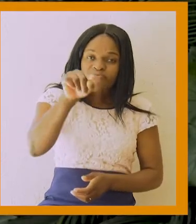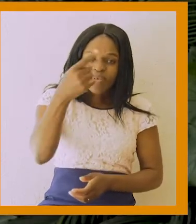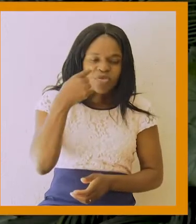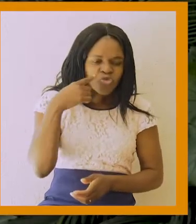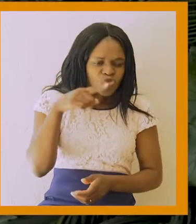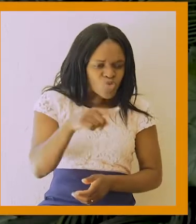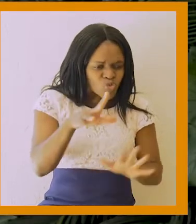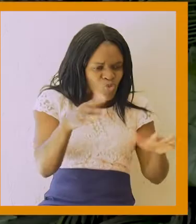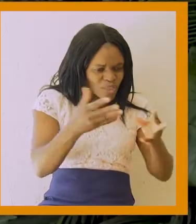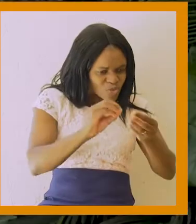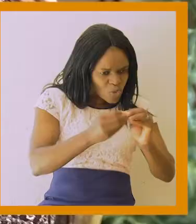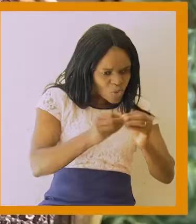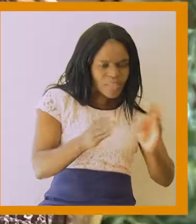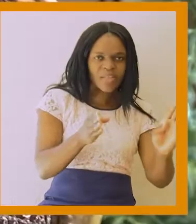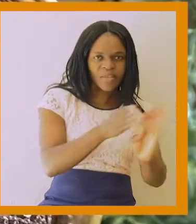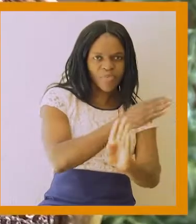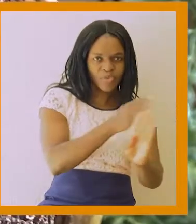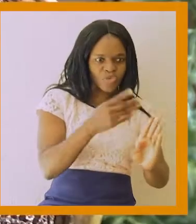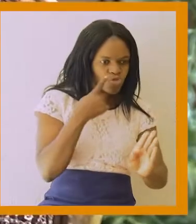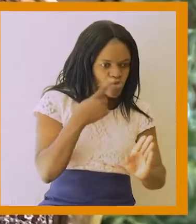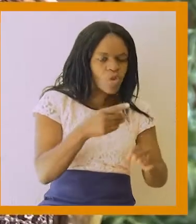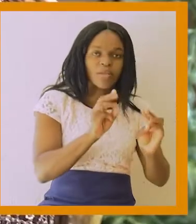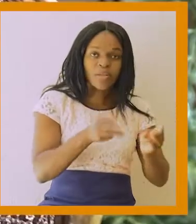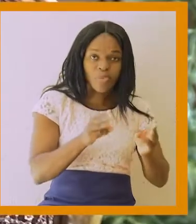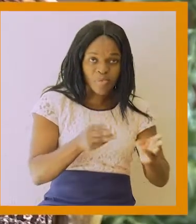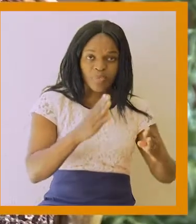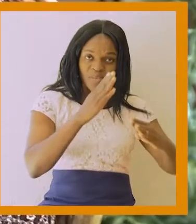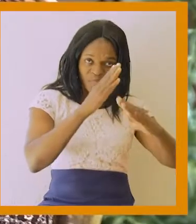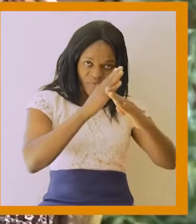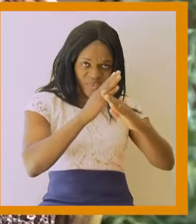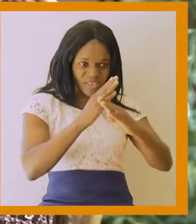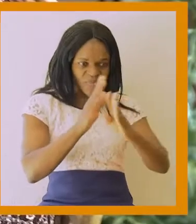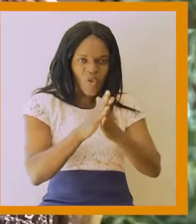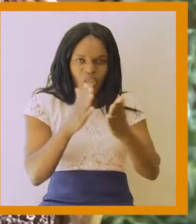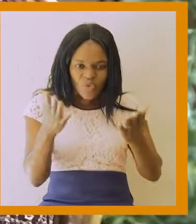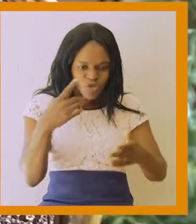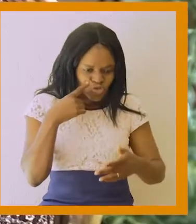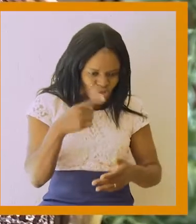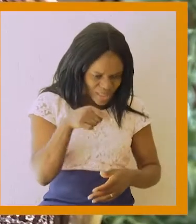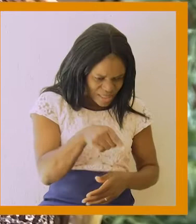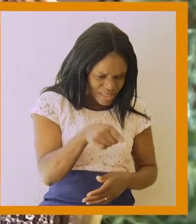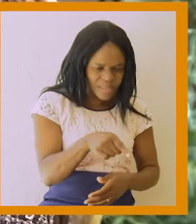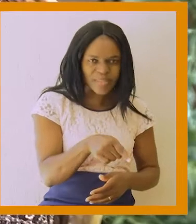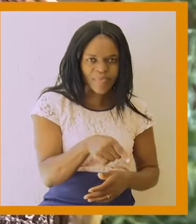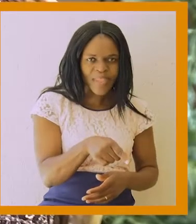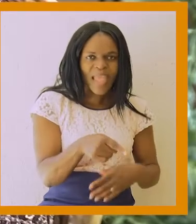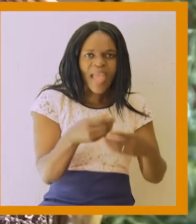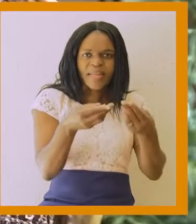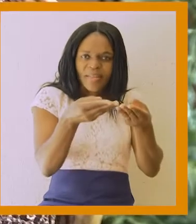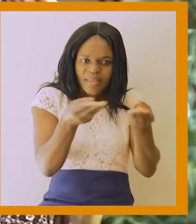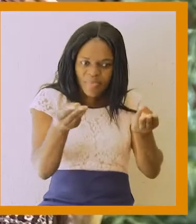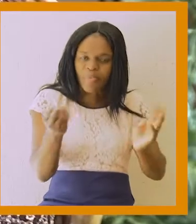at the cause and identify the problem. And when we try to prevent, we are not looking at the